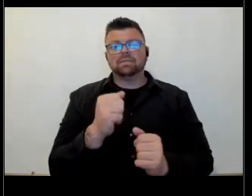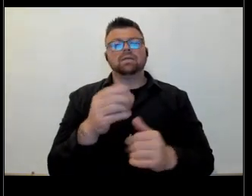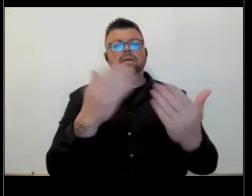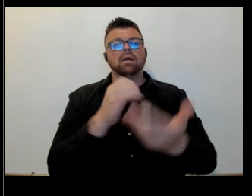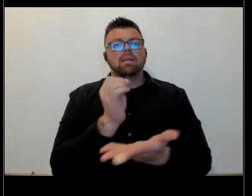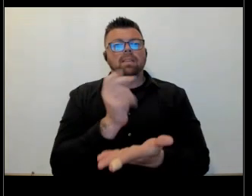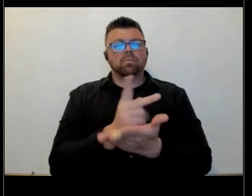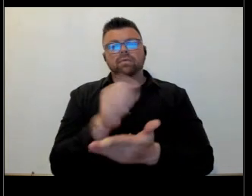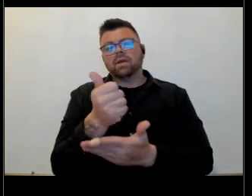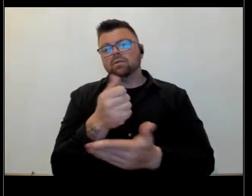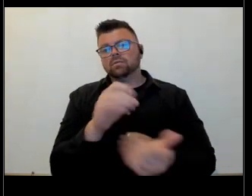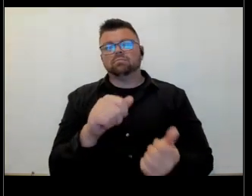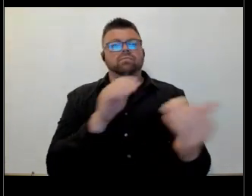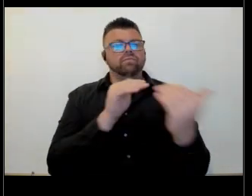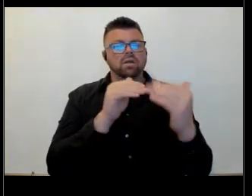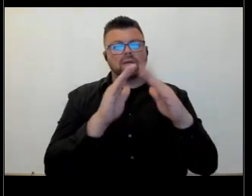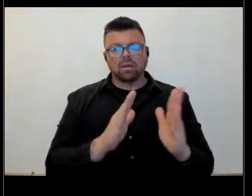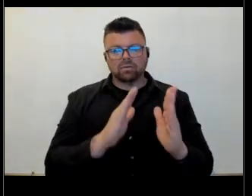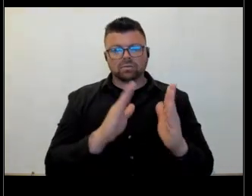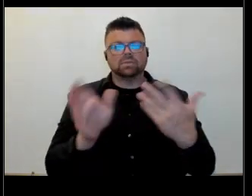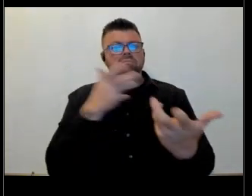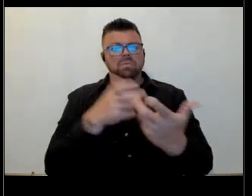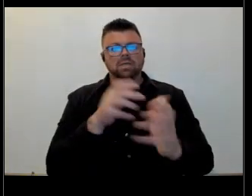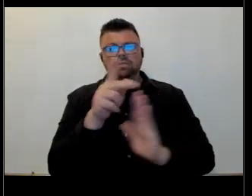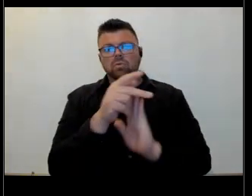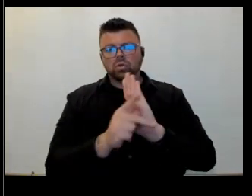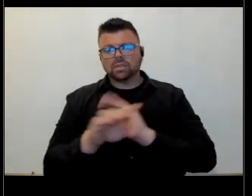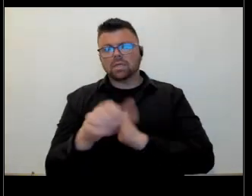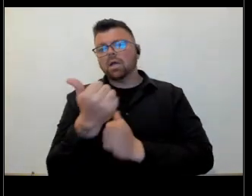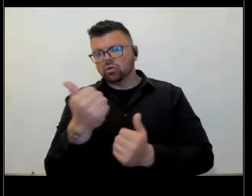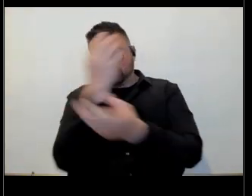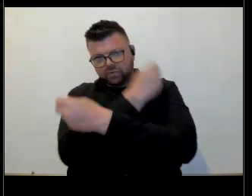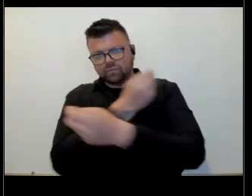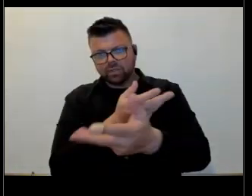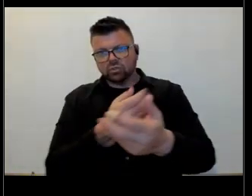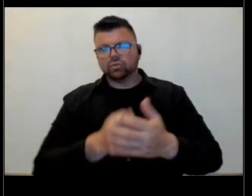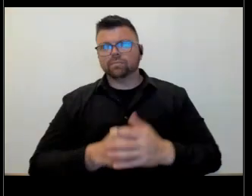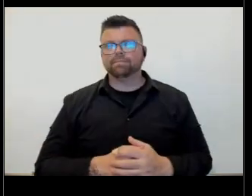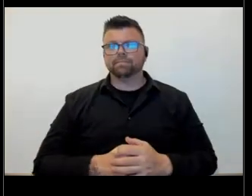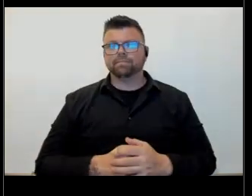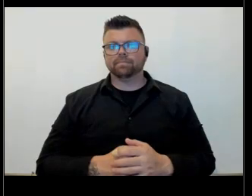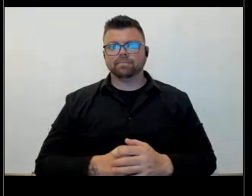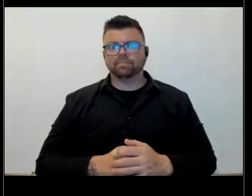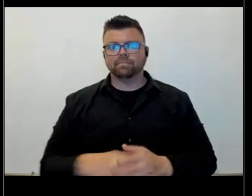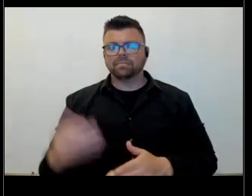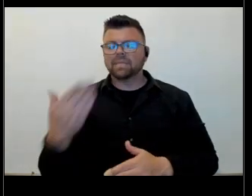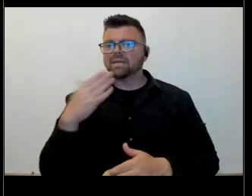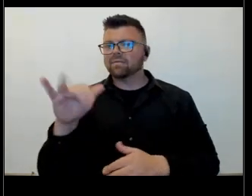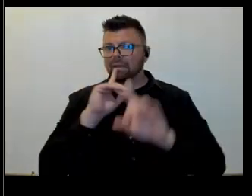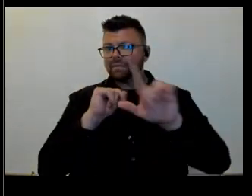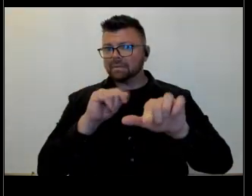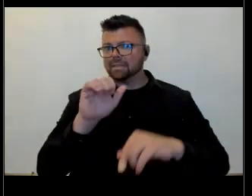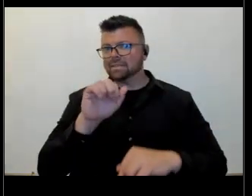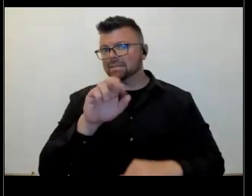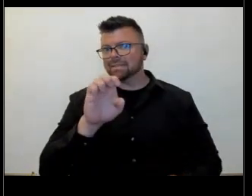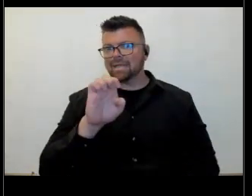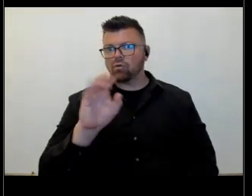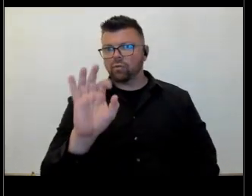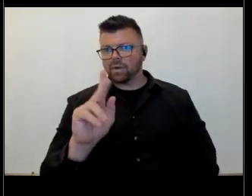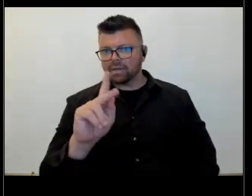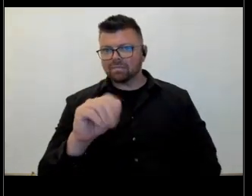materials. Thank you for that answer, Eric. We have time for